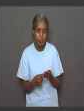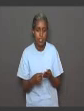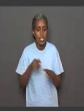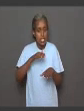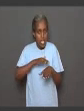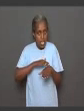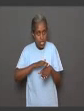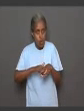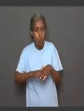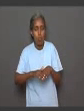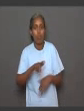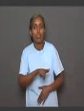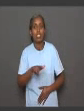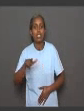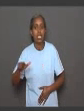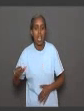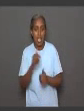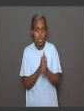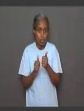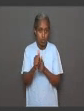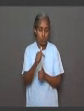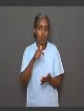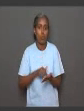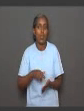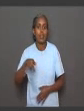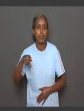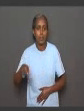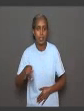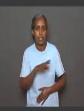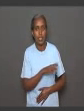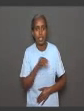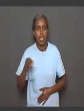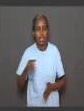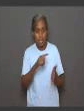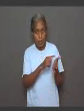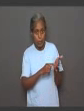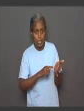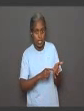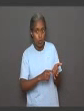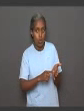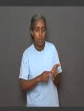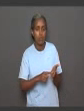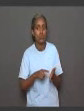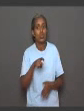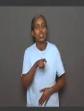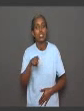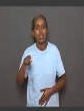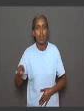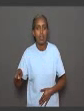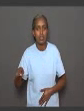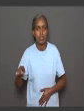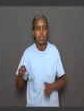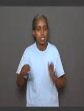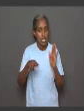Therefore, the slope of the line through point P and perpendicular to the